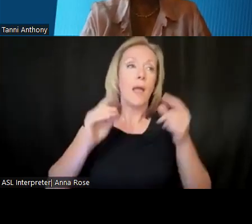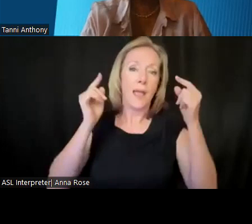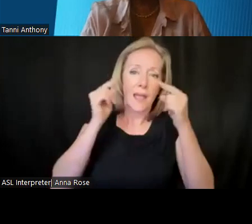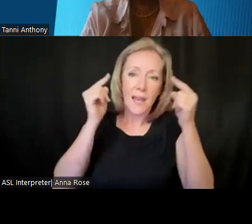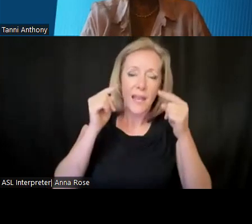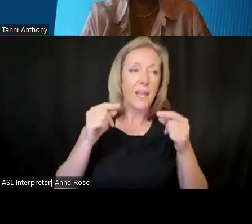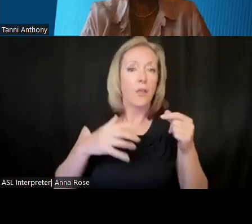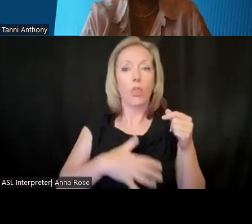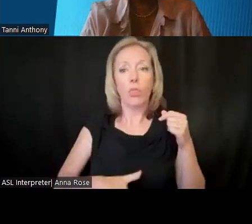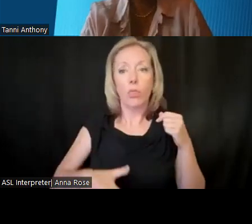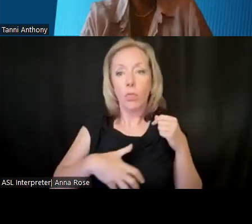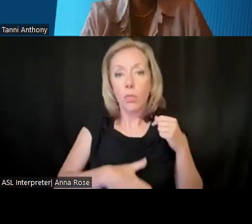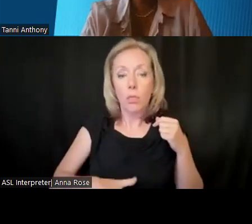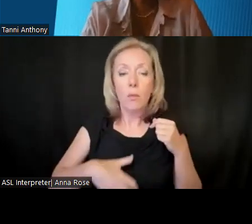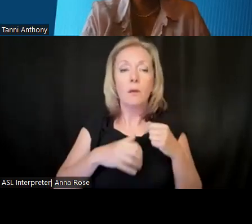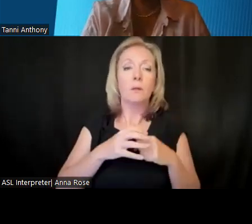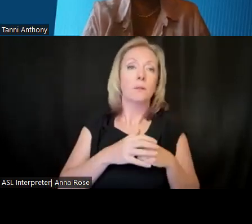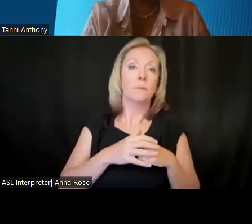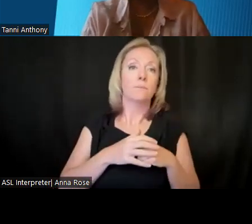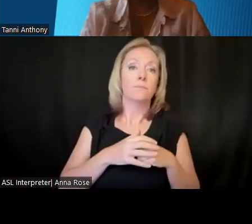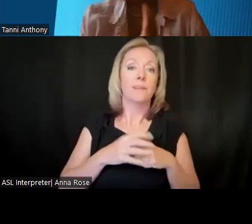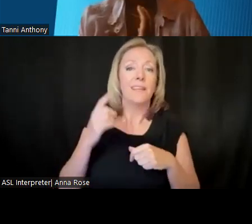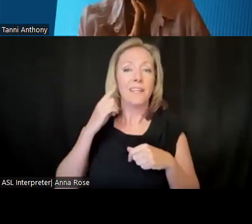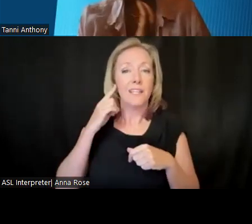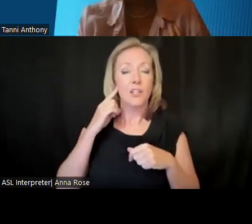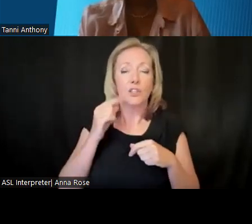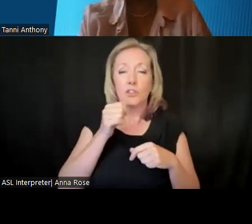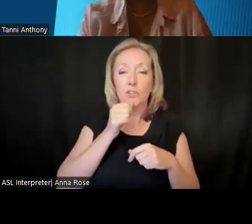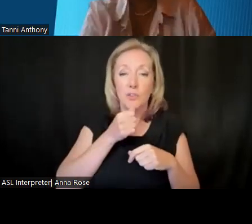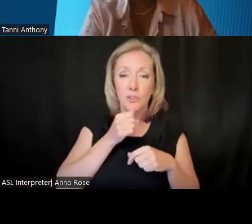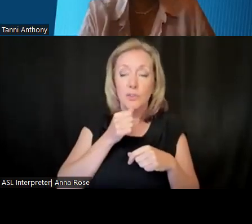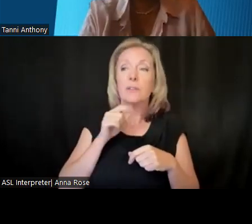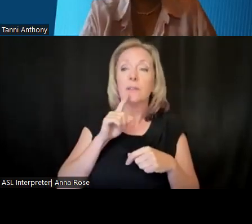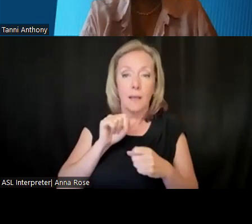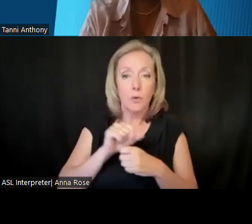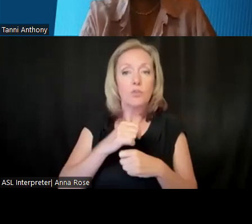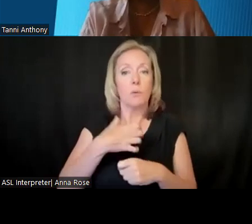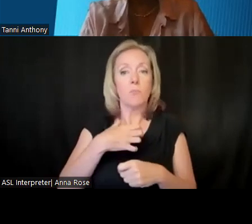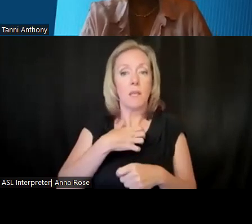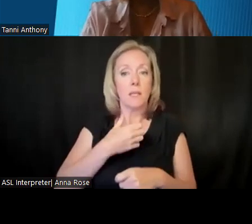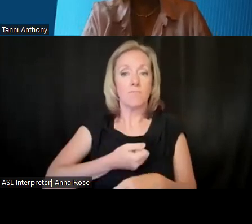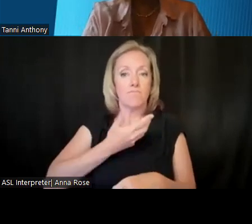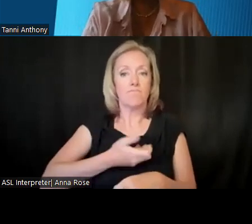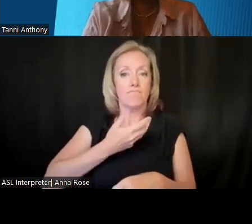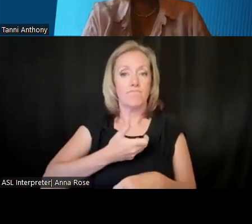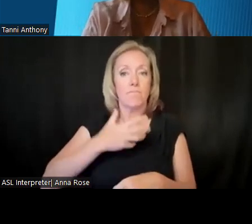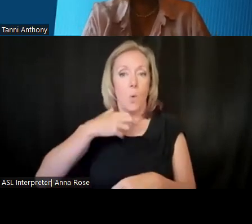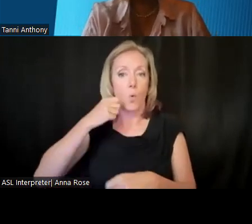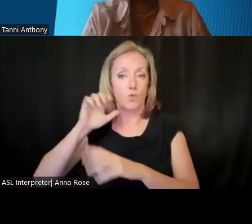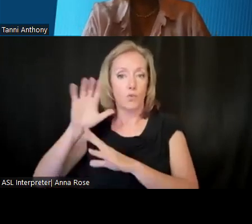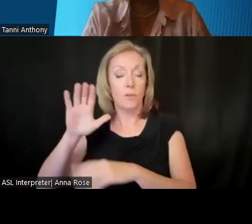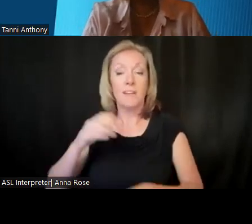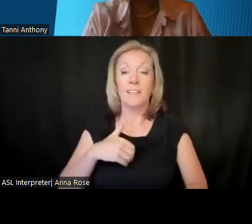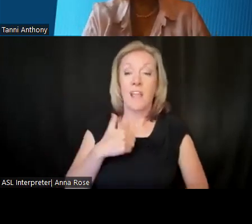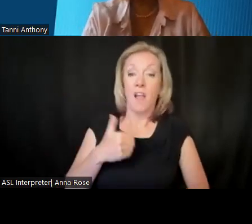they're sick to their stomach. They have their ears hurt. They actually are complaining. What we know with little people, and especially little people